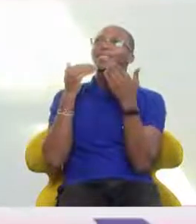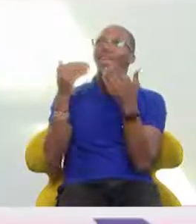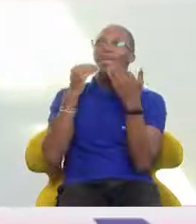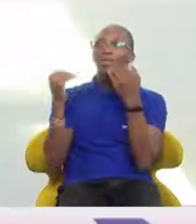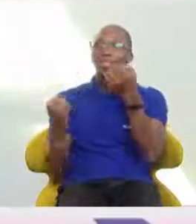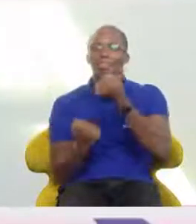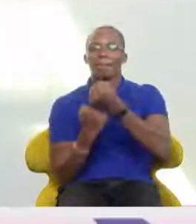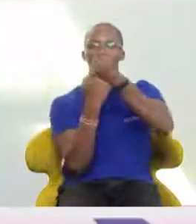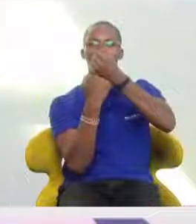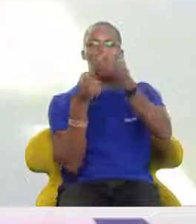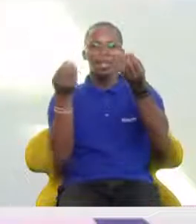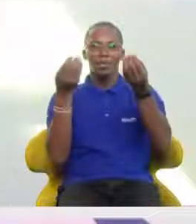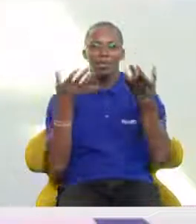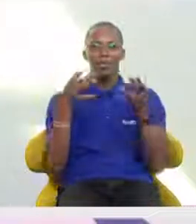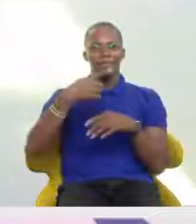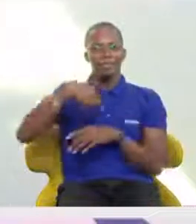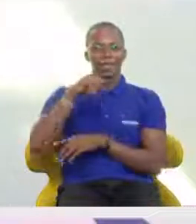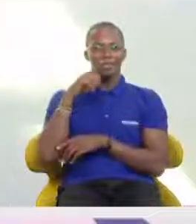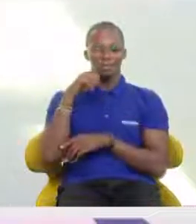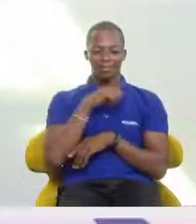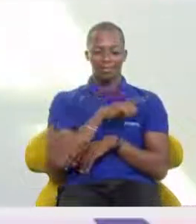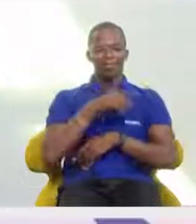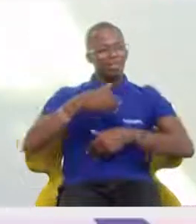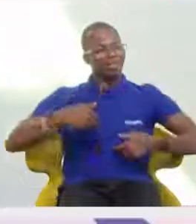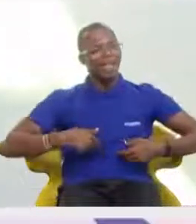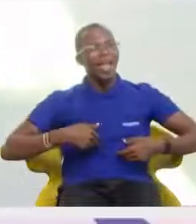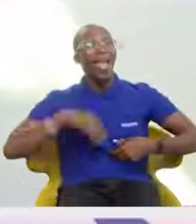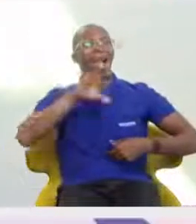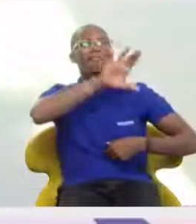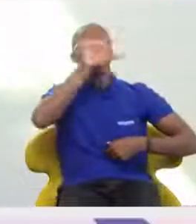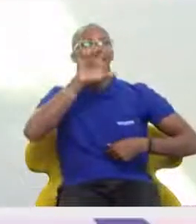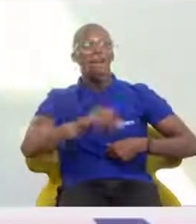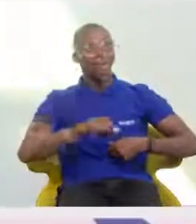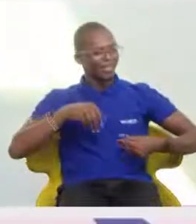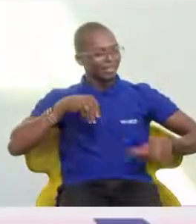towards a more tech-inclusive Africa.